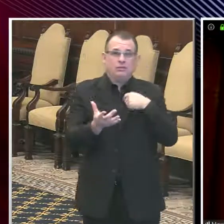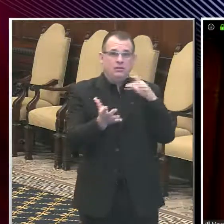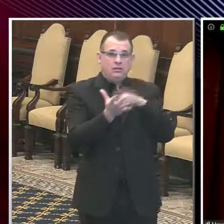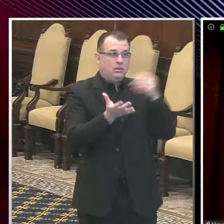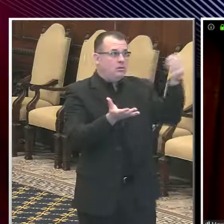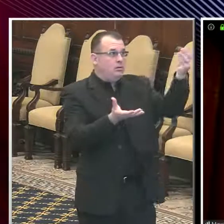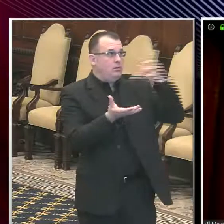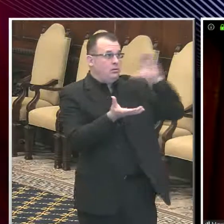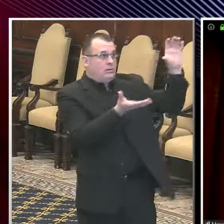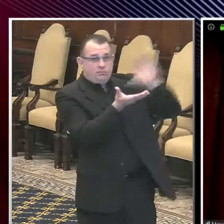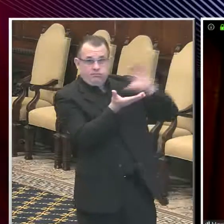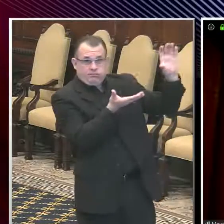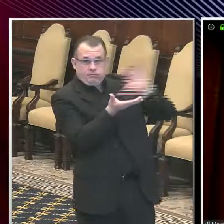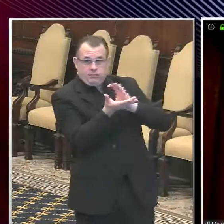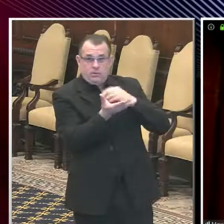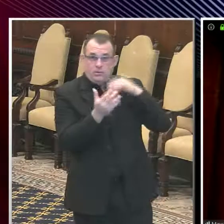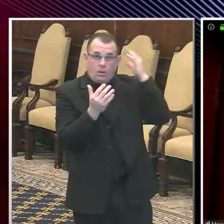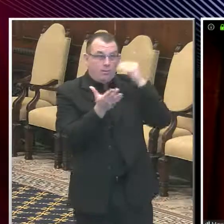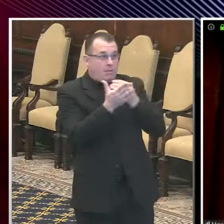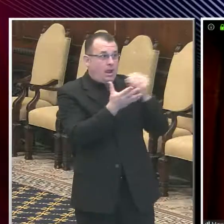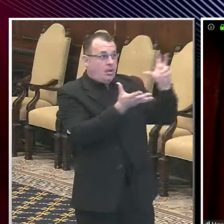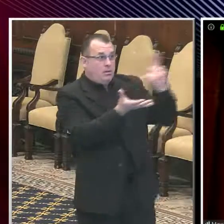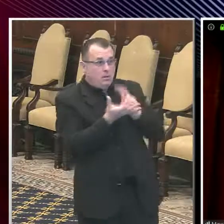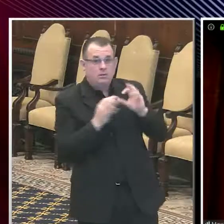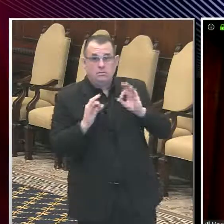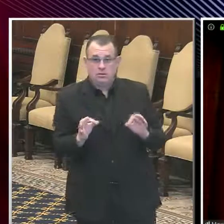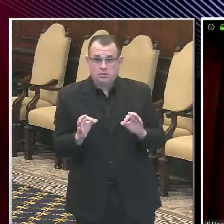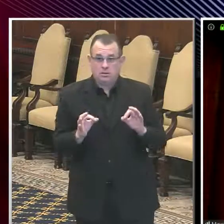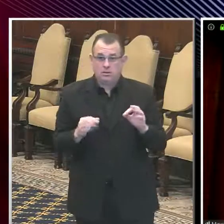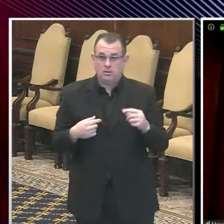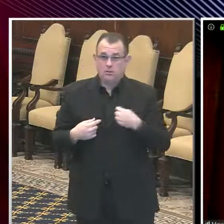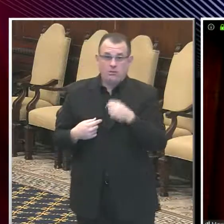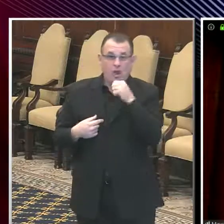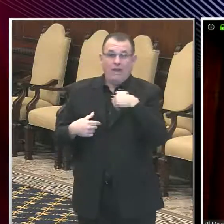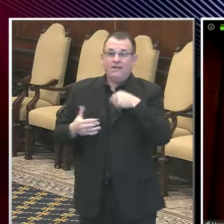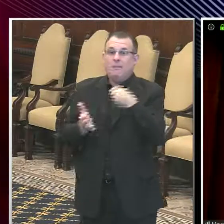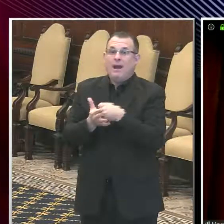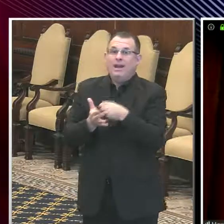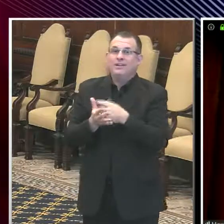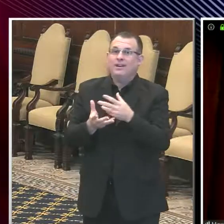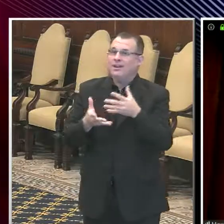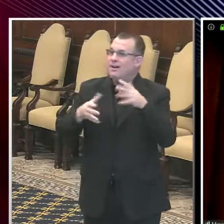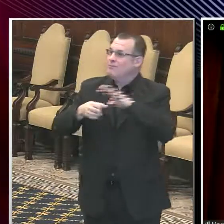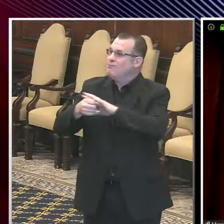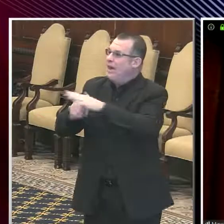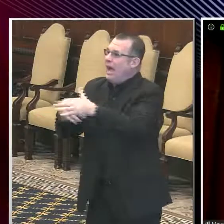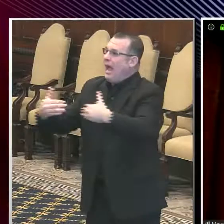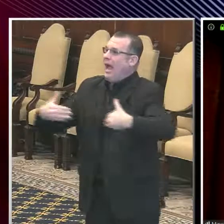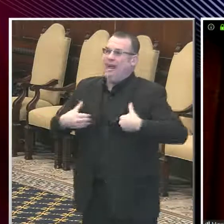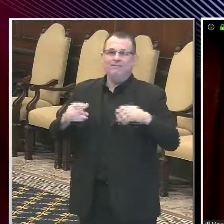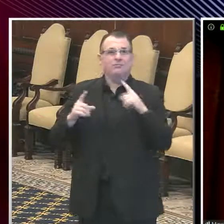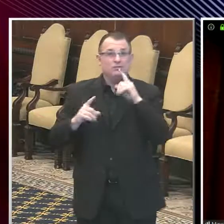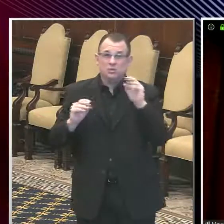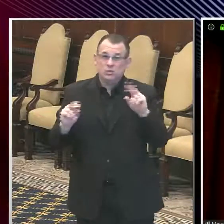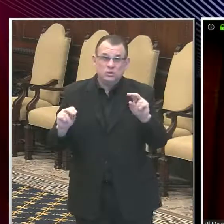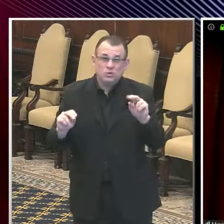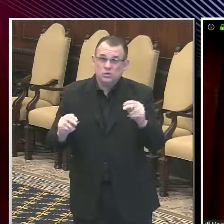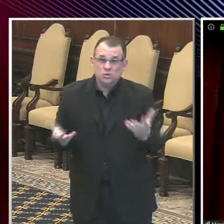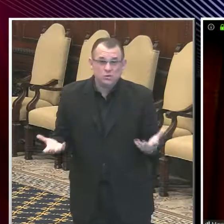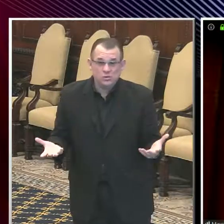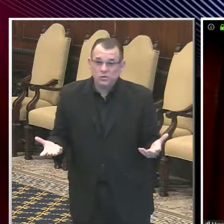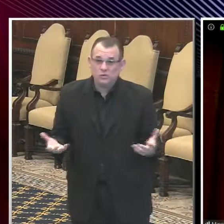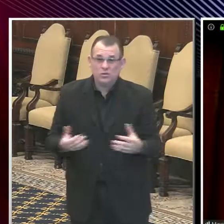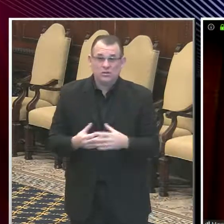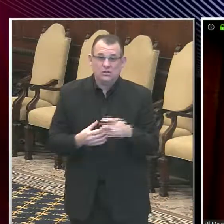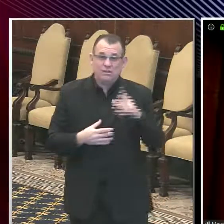case, but we don't have additional just money laying around to be doing things or paying for things that should be paid for by the federal